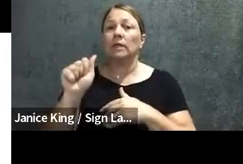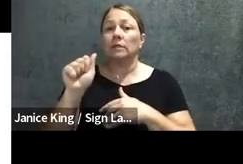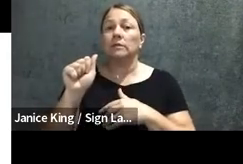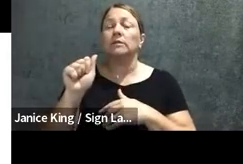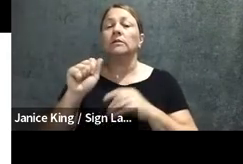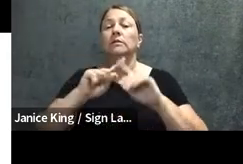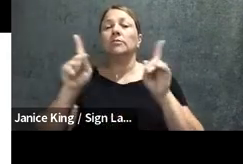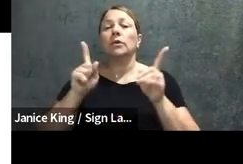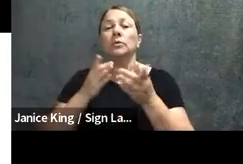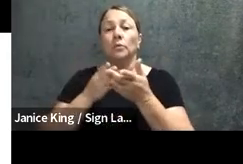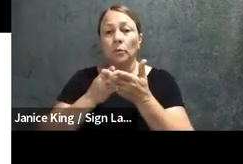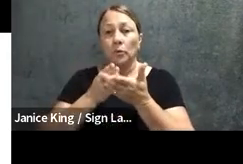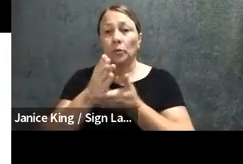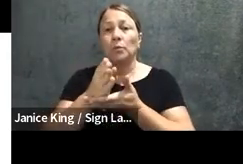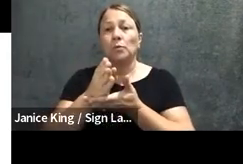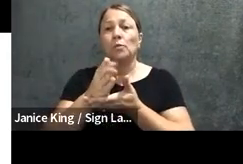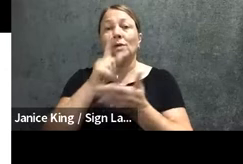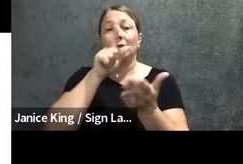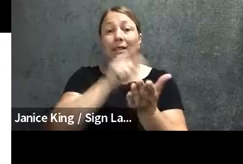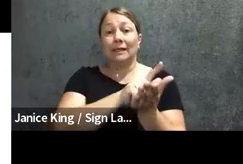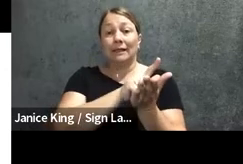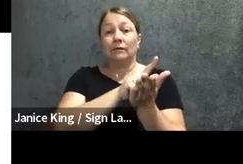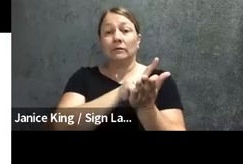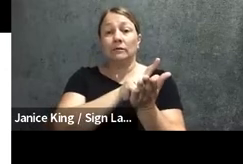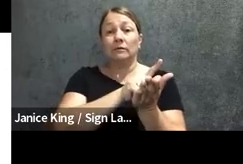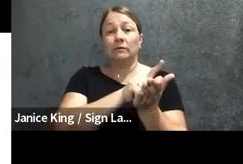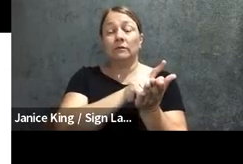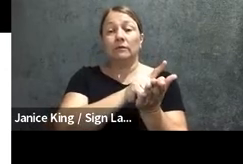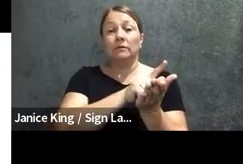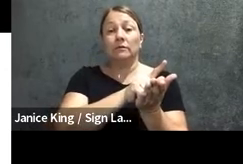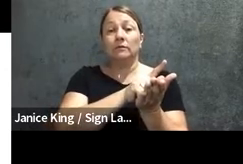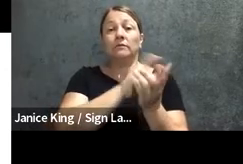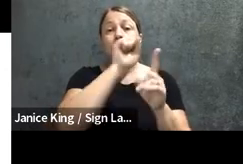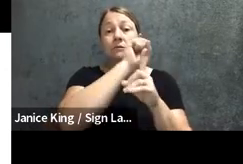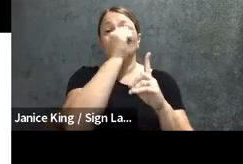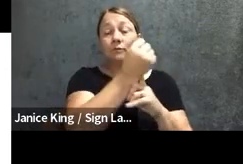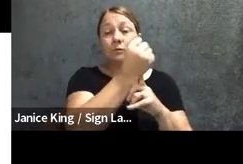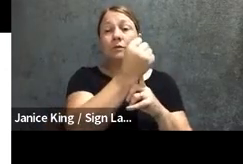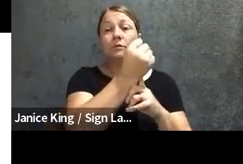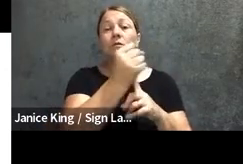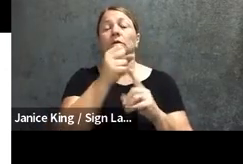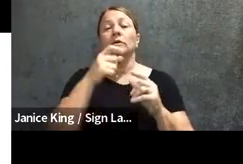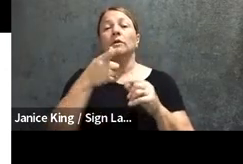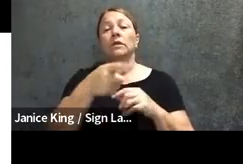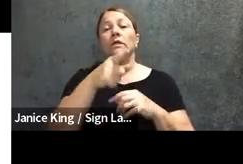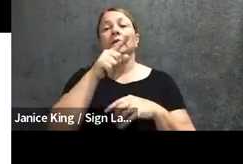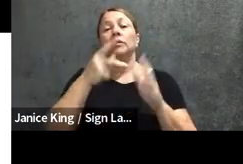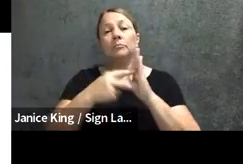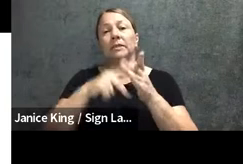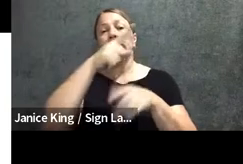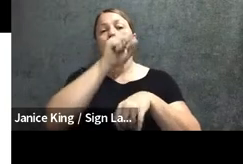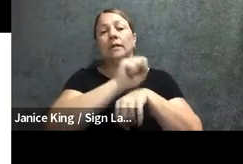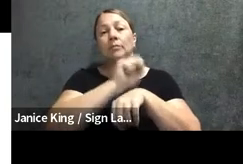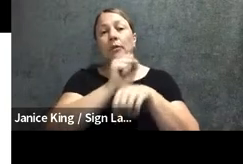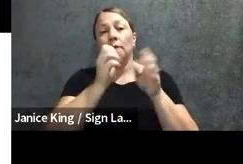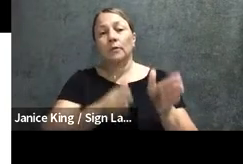Going through, from a legal standpoint, it's one way of an employer to show that they are making a good faith effort to comply with the